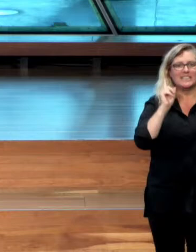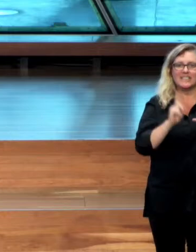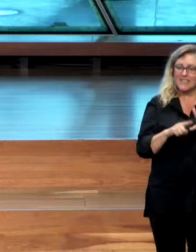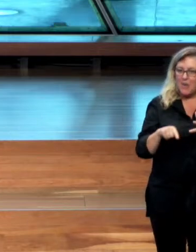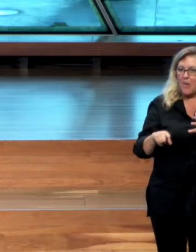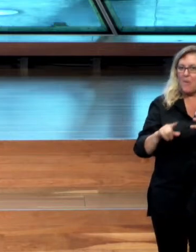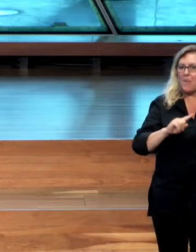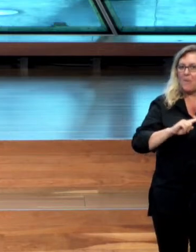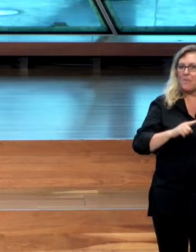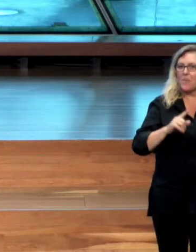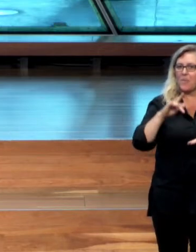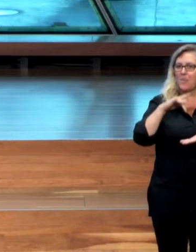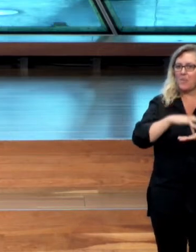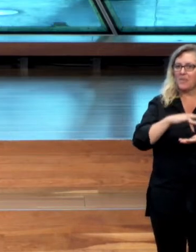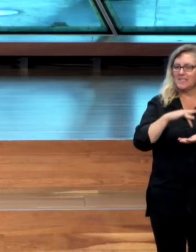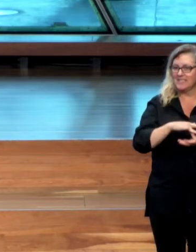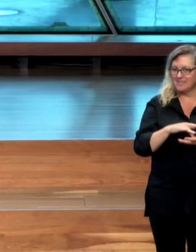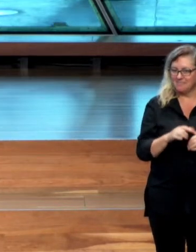and Ideas.